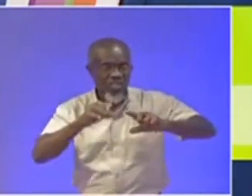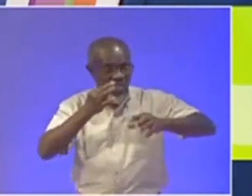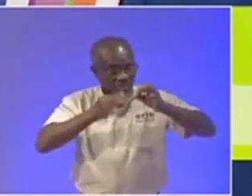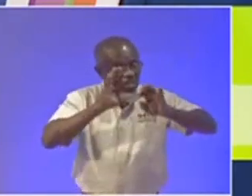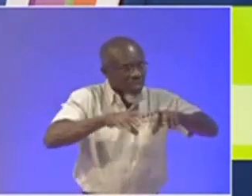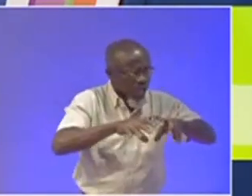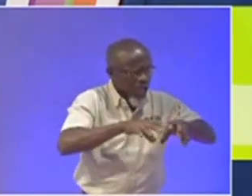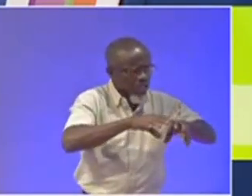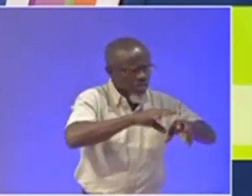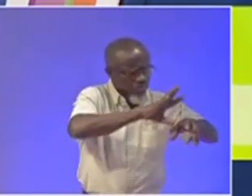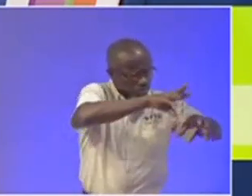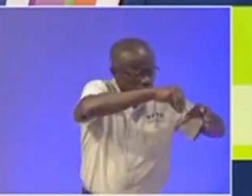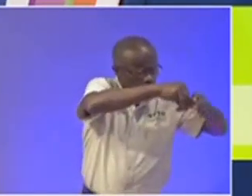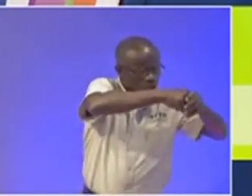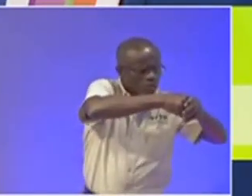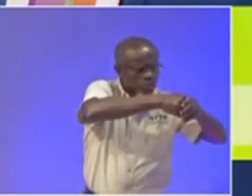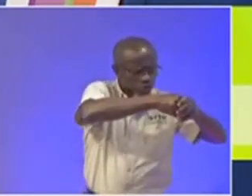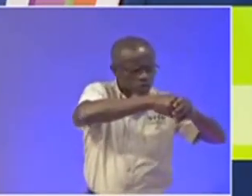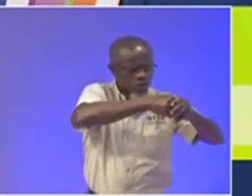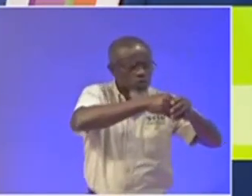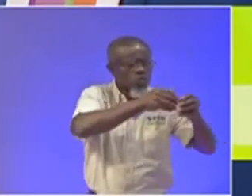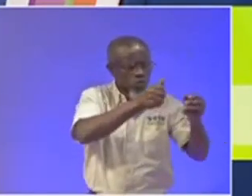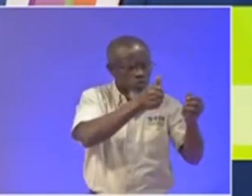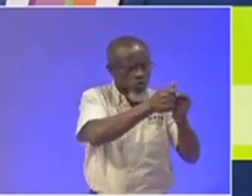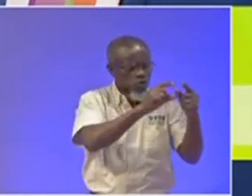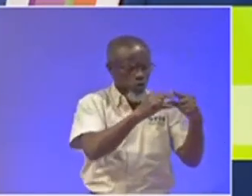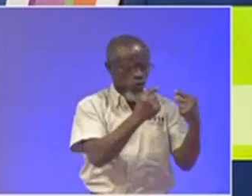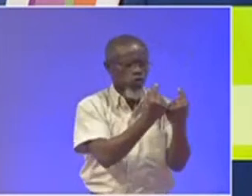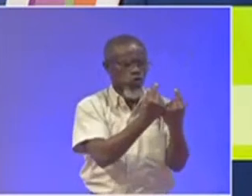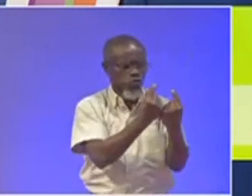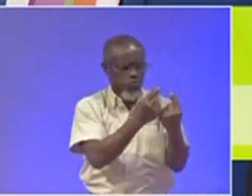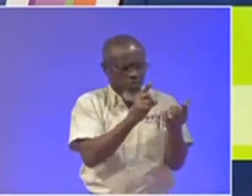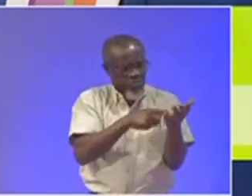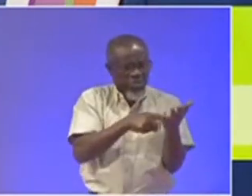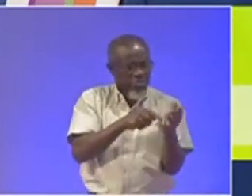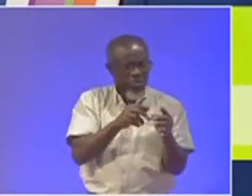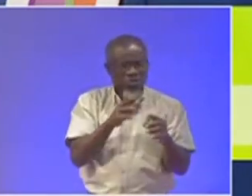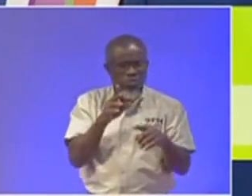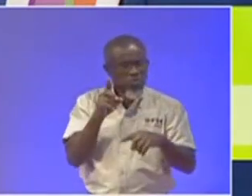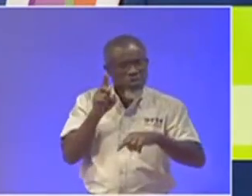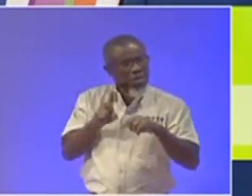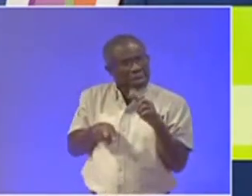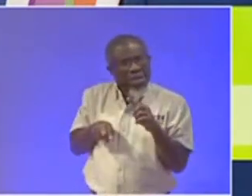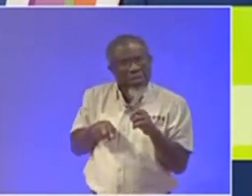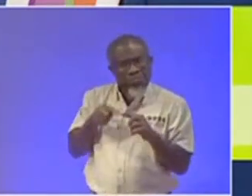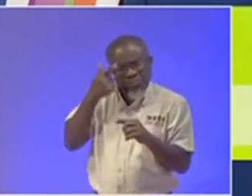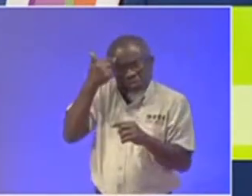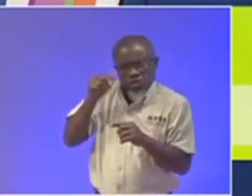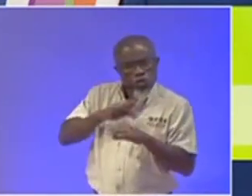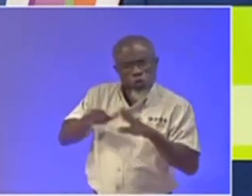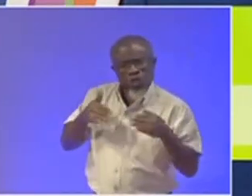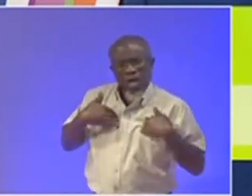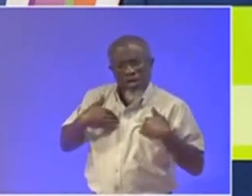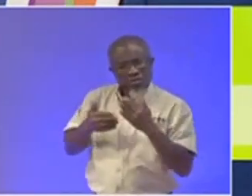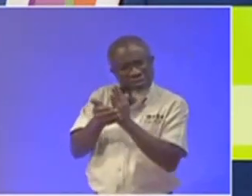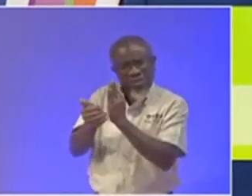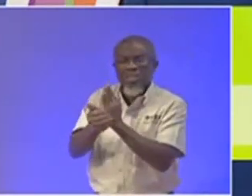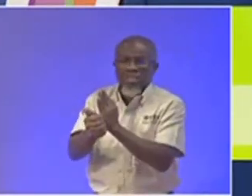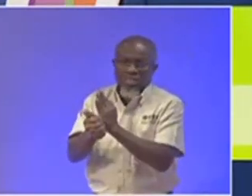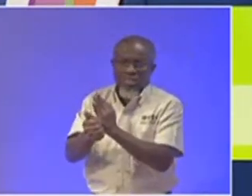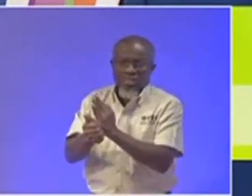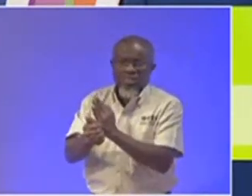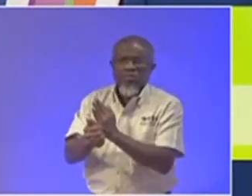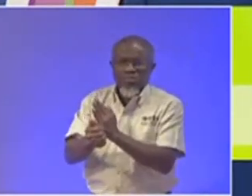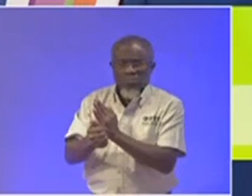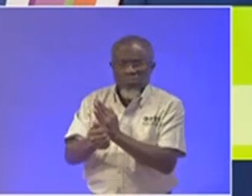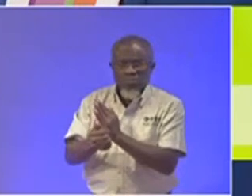as opposed to detracting. Even though you have this skill set, you're not able to function with your teammates, with your peers,